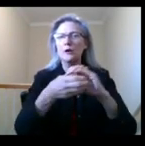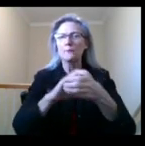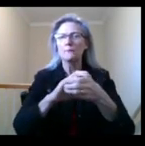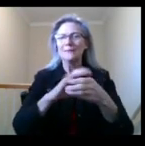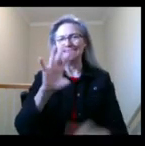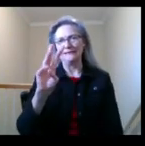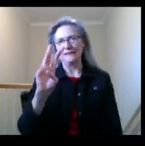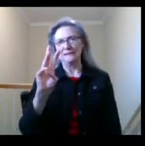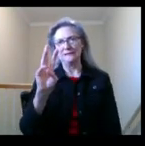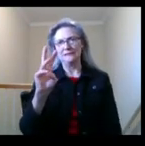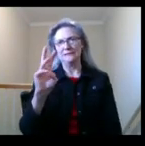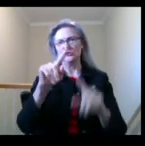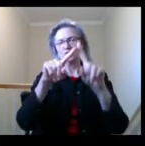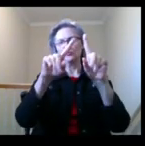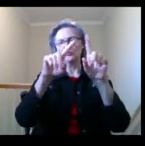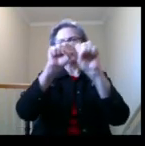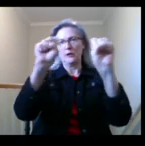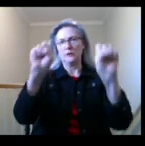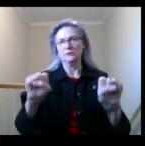6 squares.